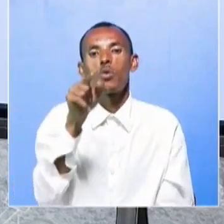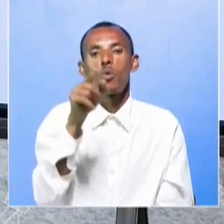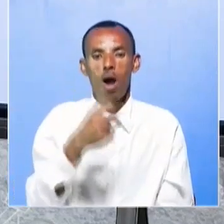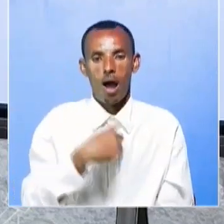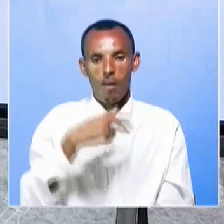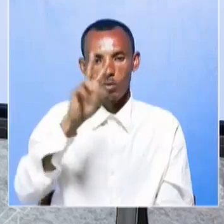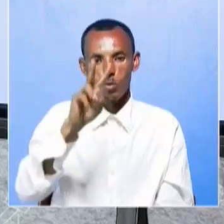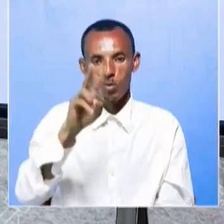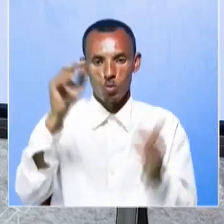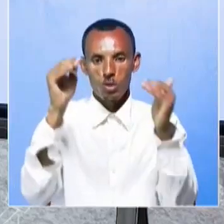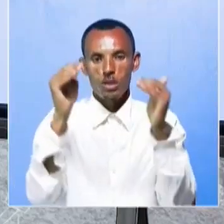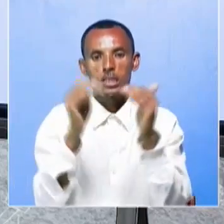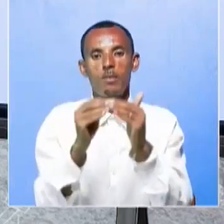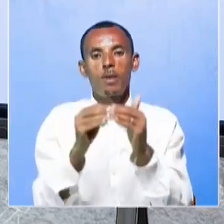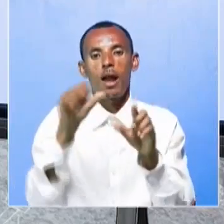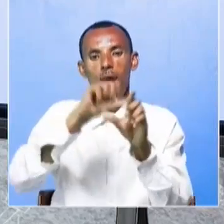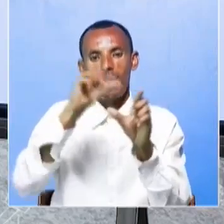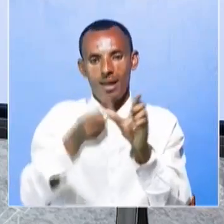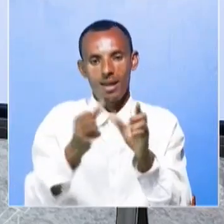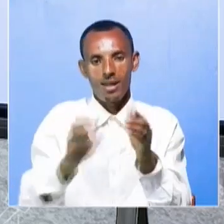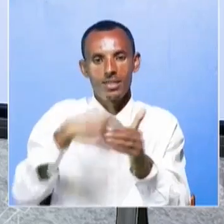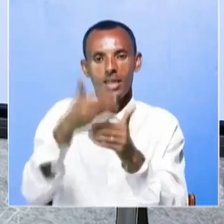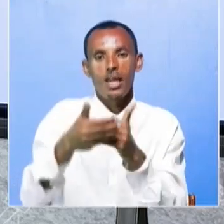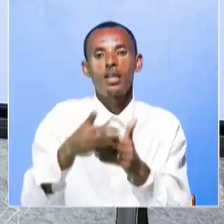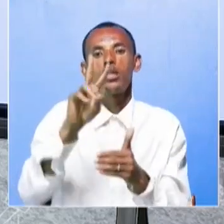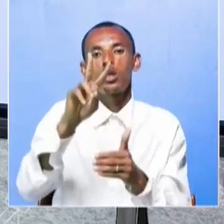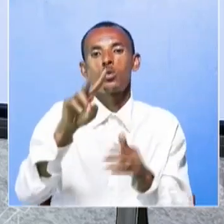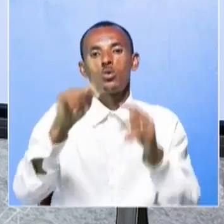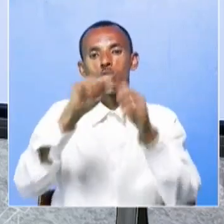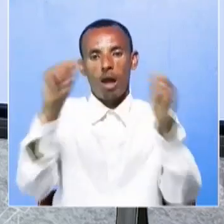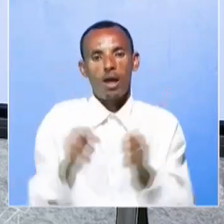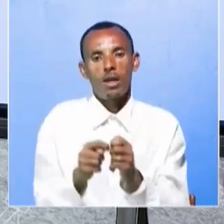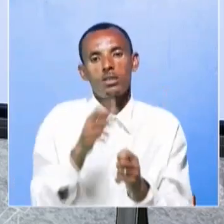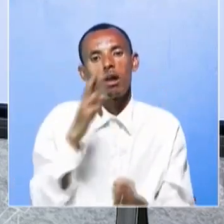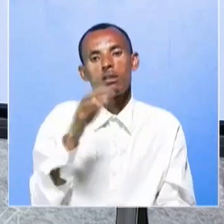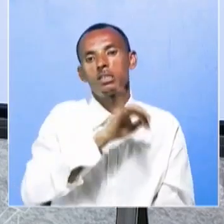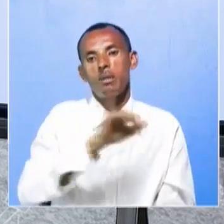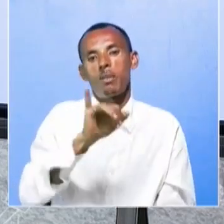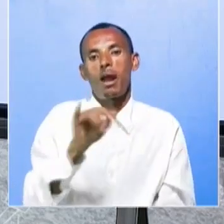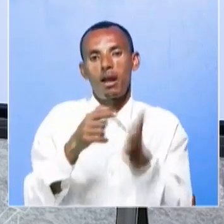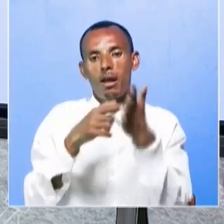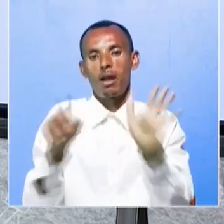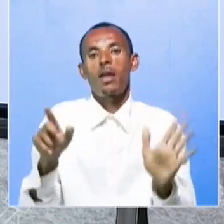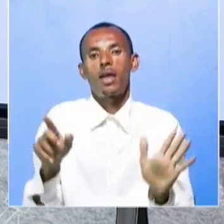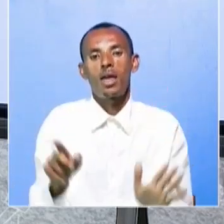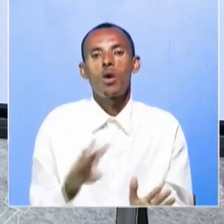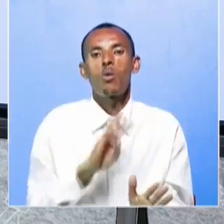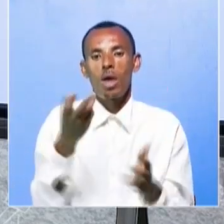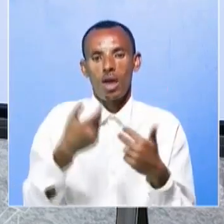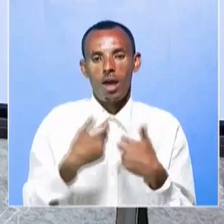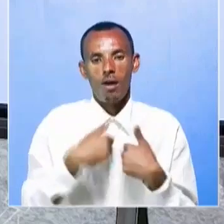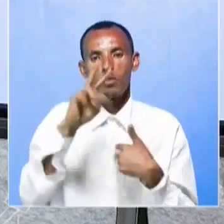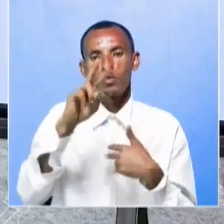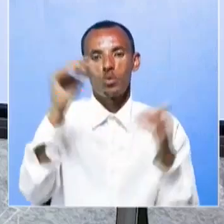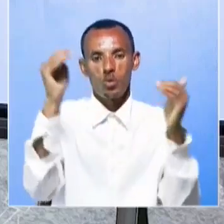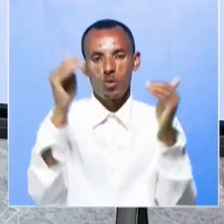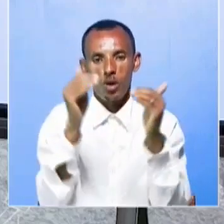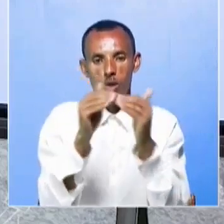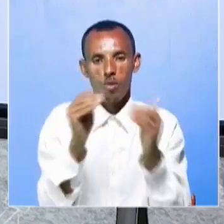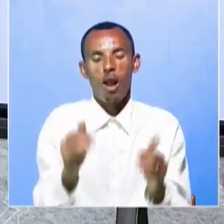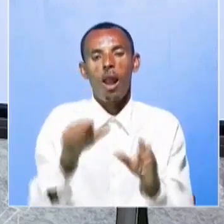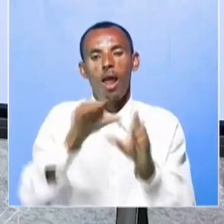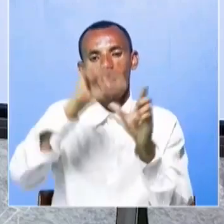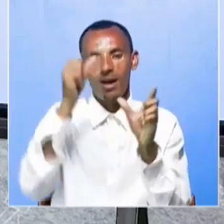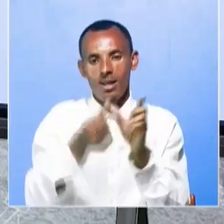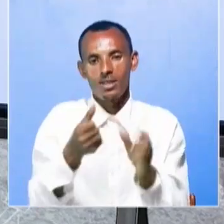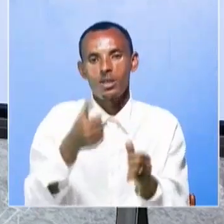corresponding congruent angles, then the two triangles are similar. So clearly, we have two corresponding angles